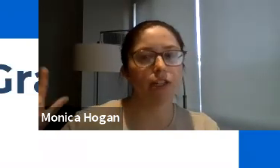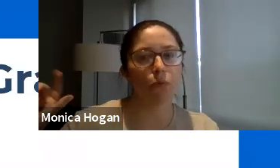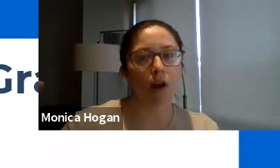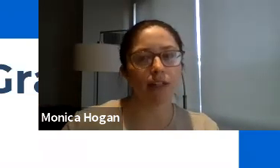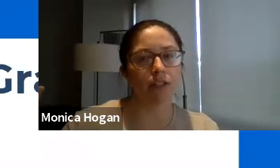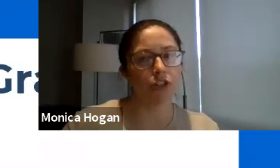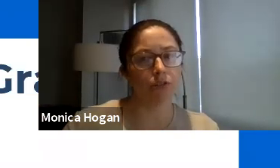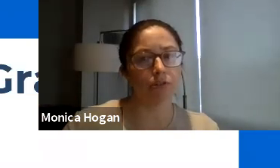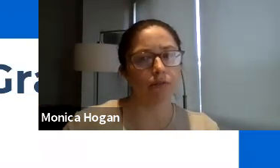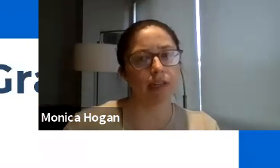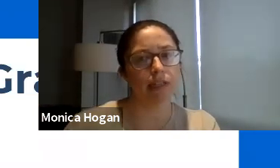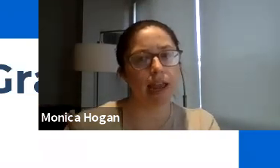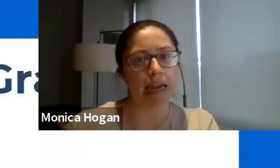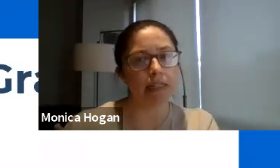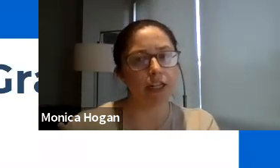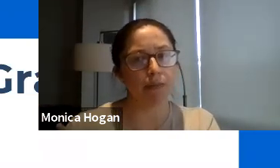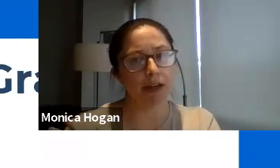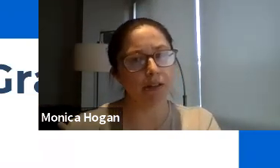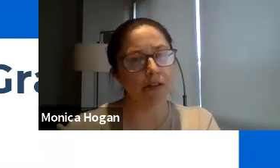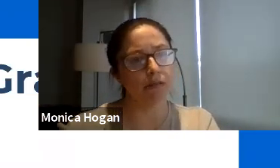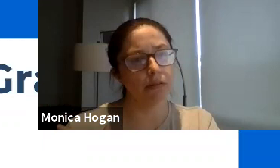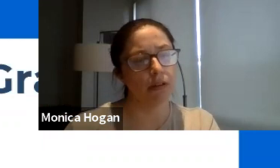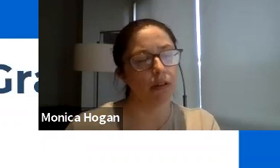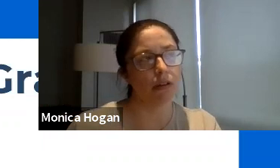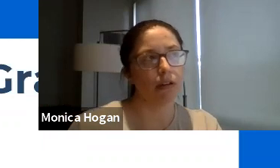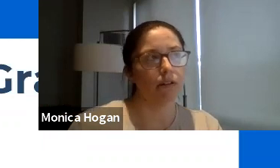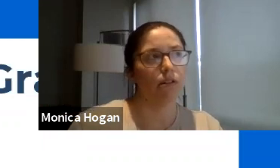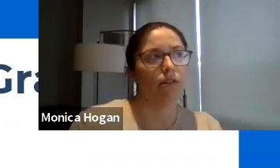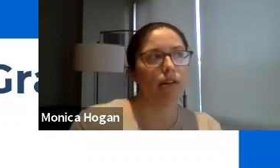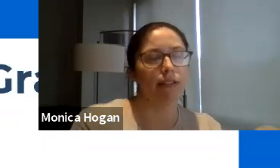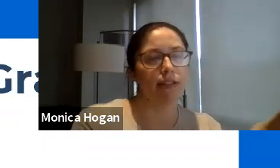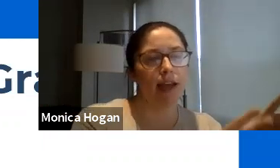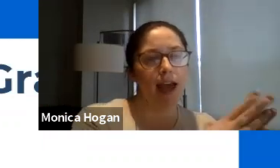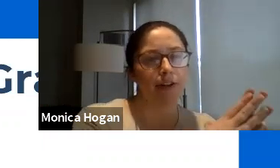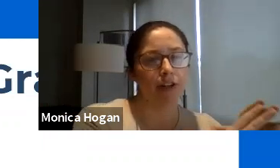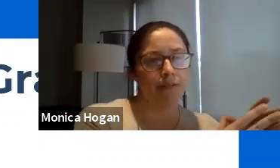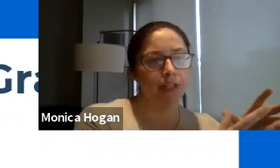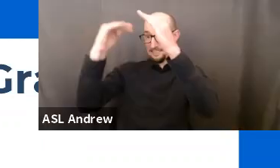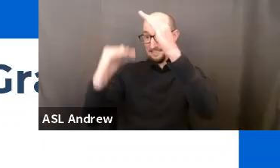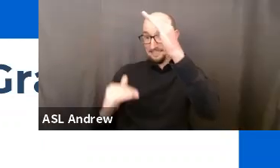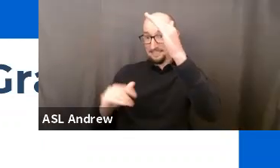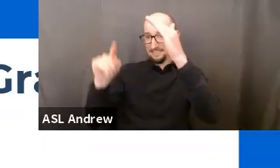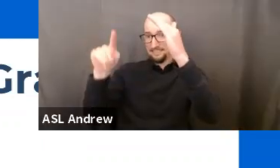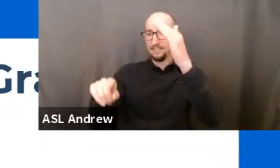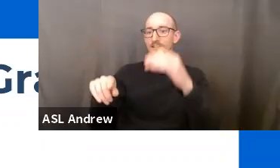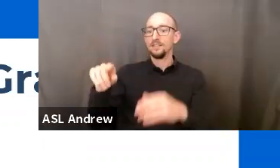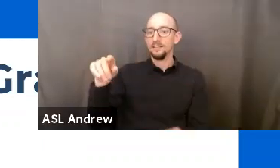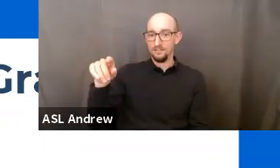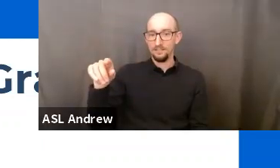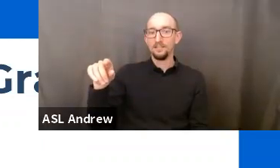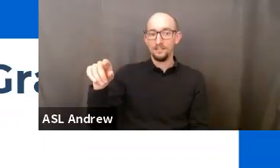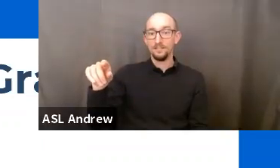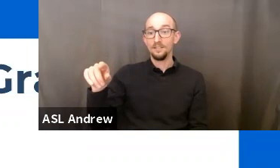So tier 1 and 2 in the 8-tier model is the aggregate of tier 1 in